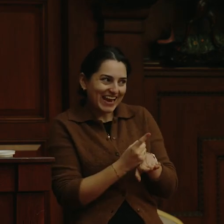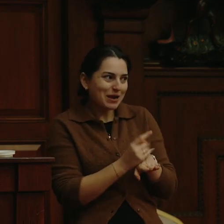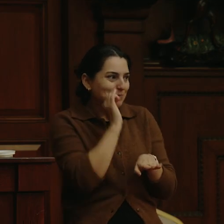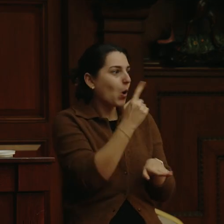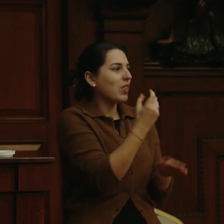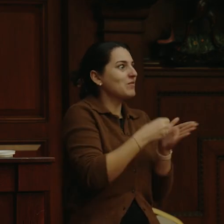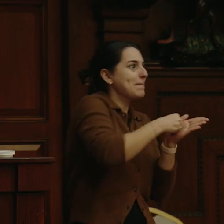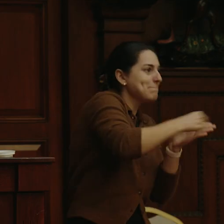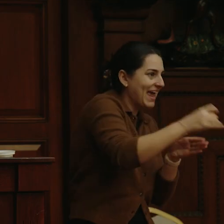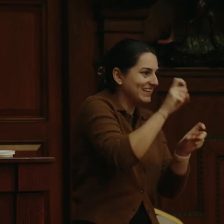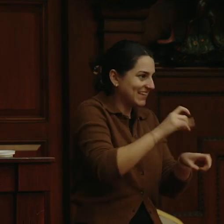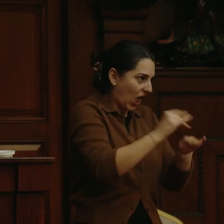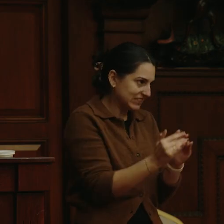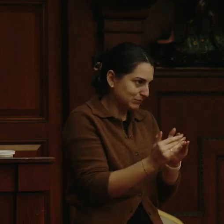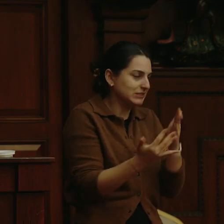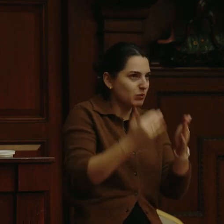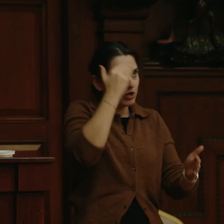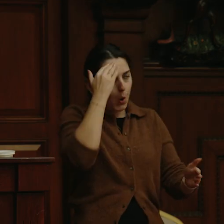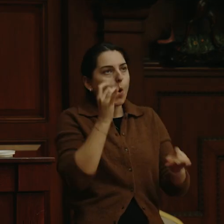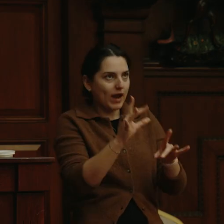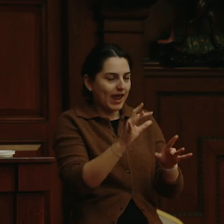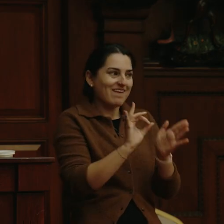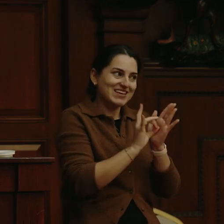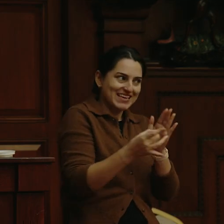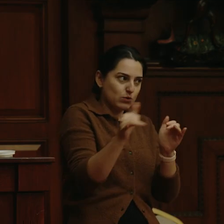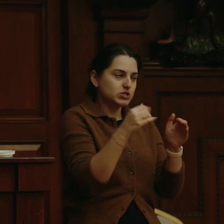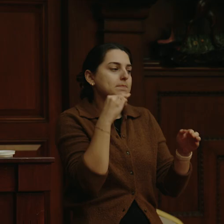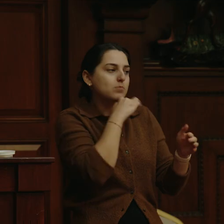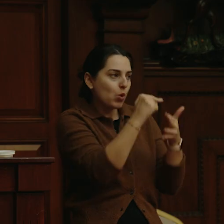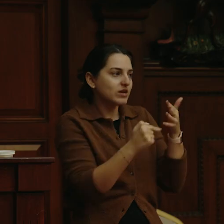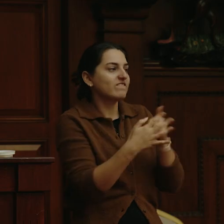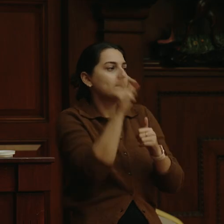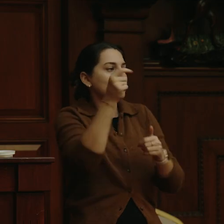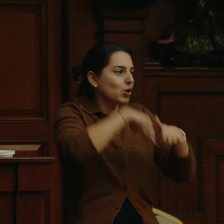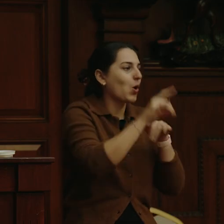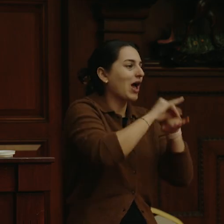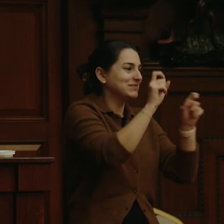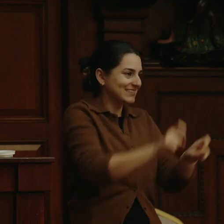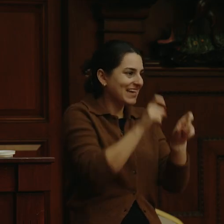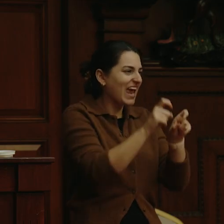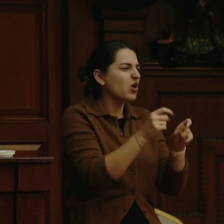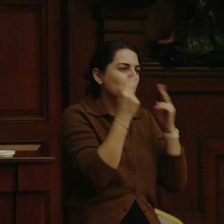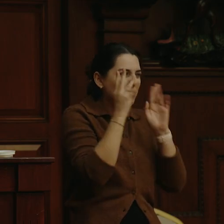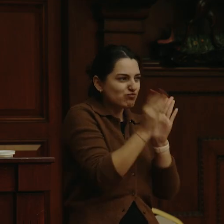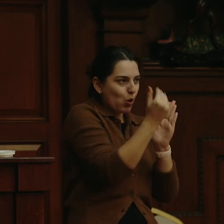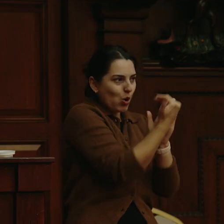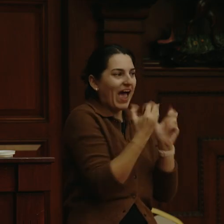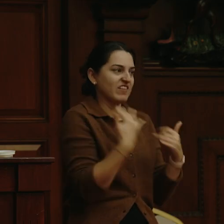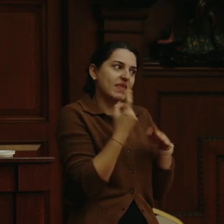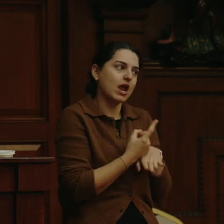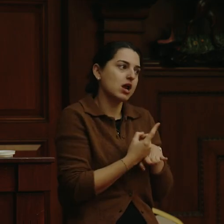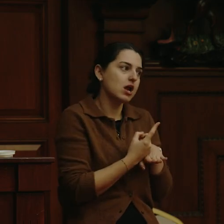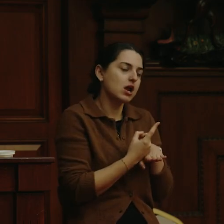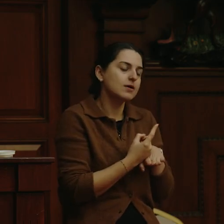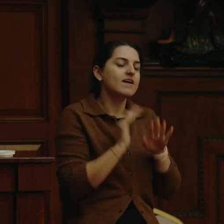of a hospitalization, but we hope that the kind of key factors that led to that hospitalization are typically recorded.